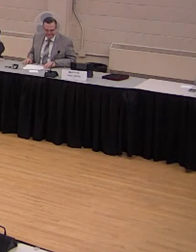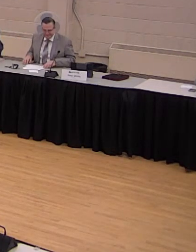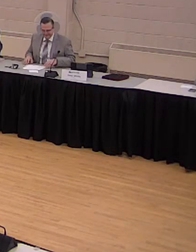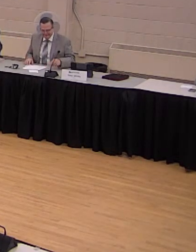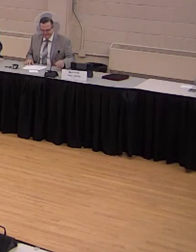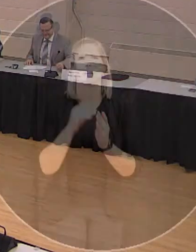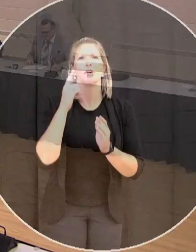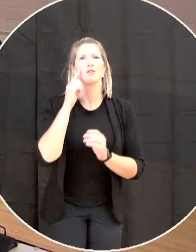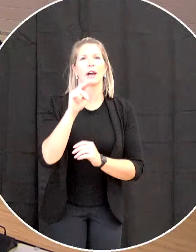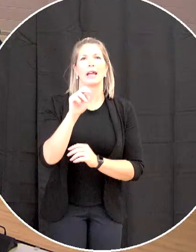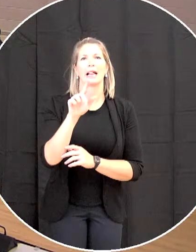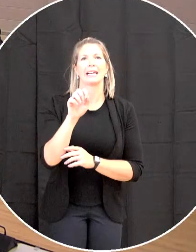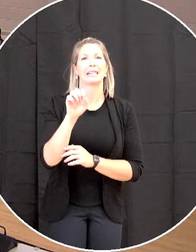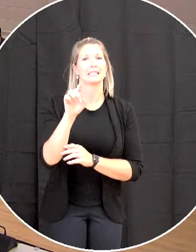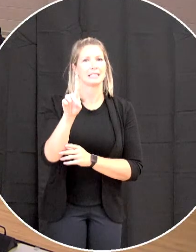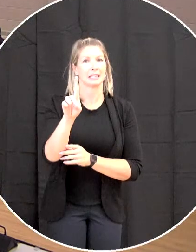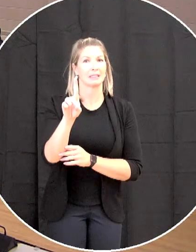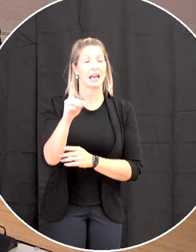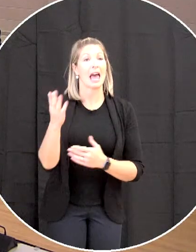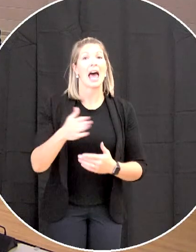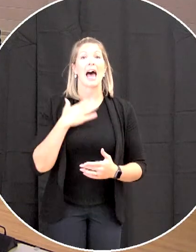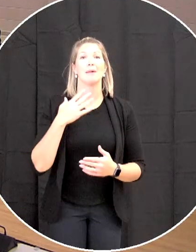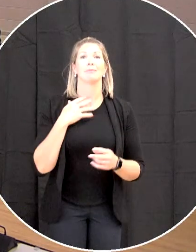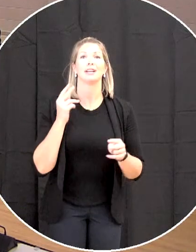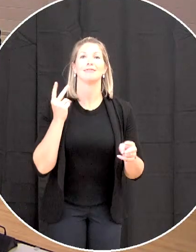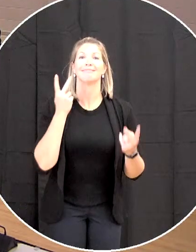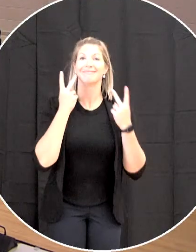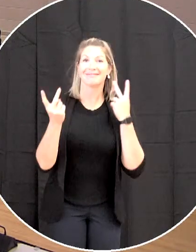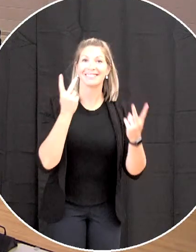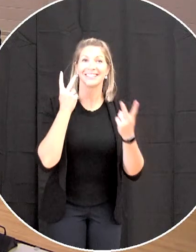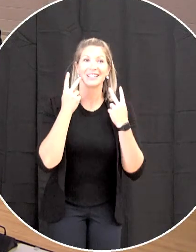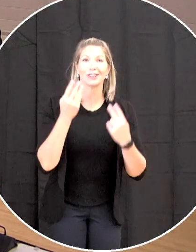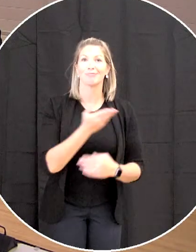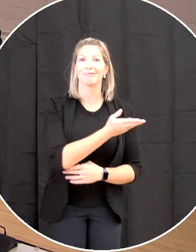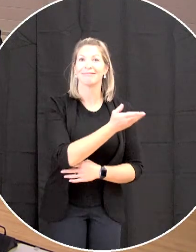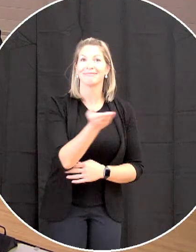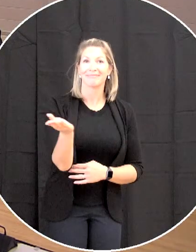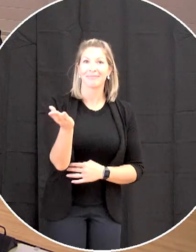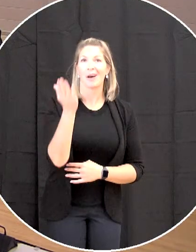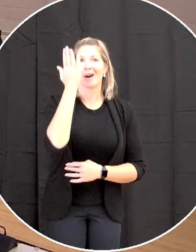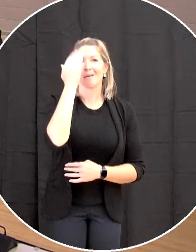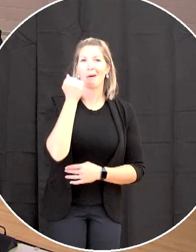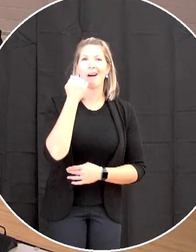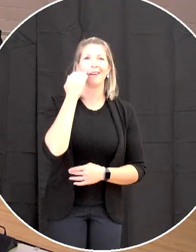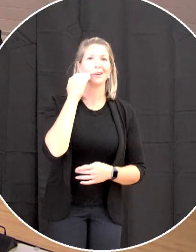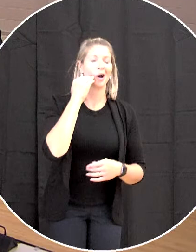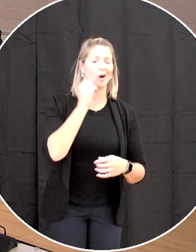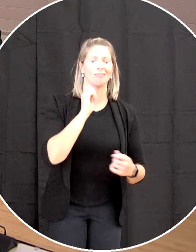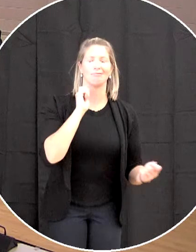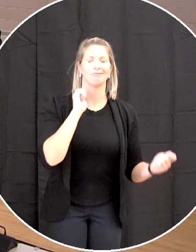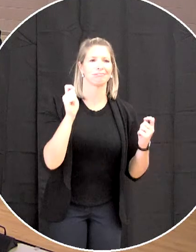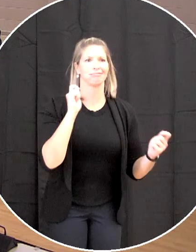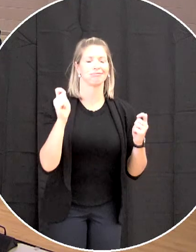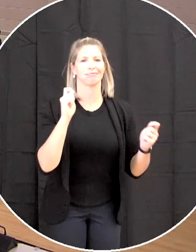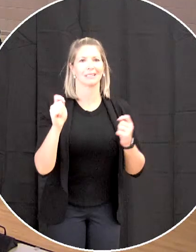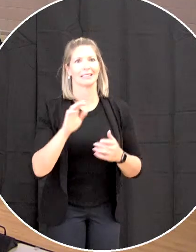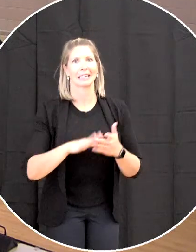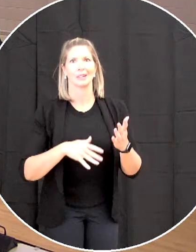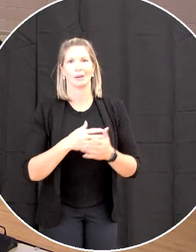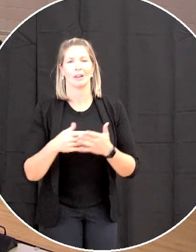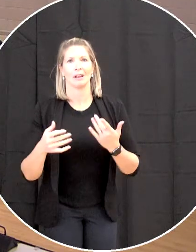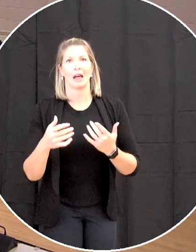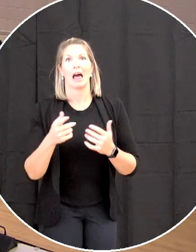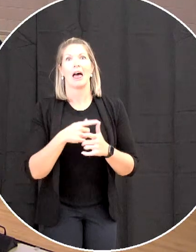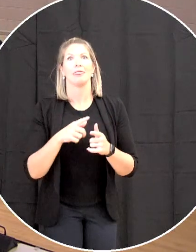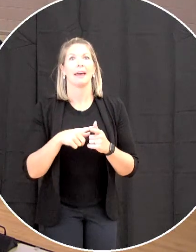District. It's good to see after all these changing times that the trustees have managed to be able to come to